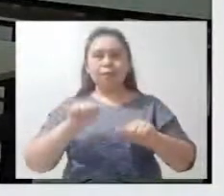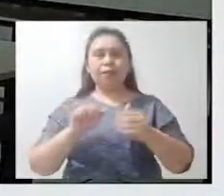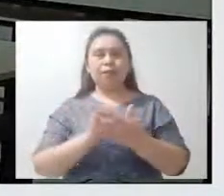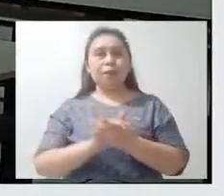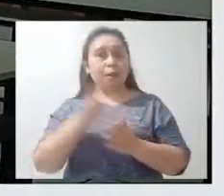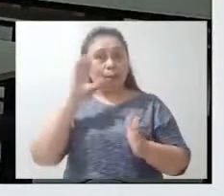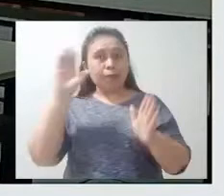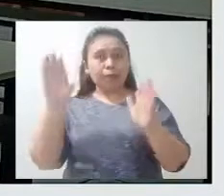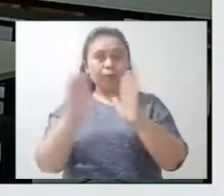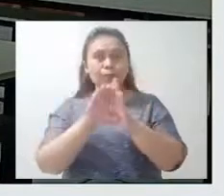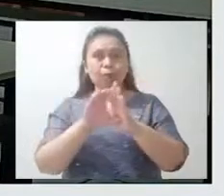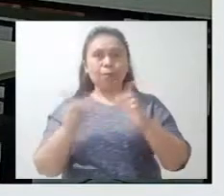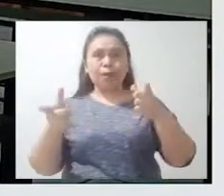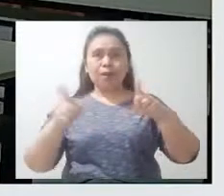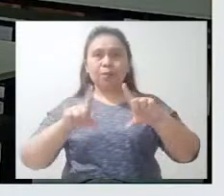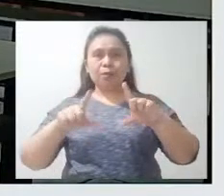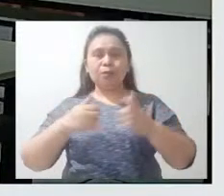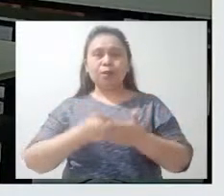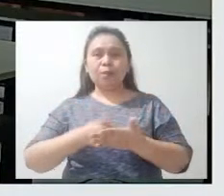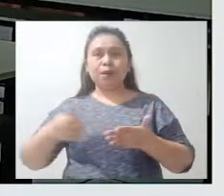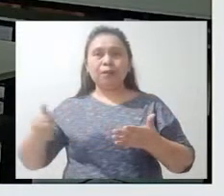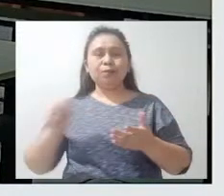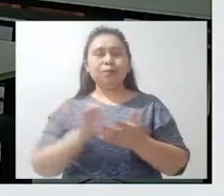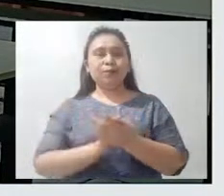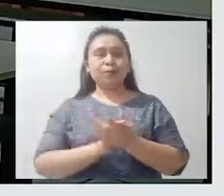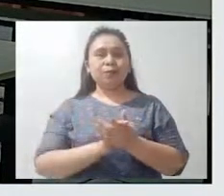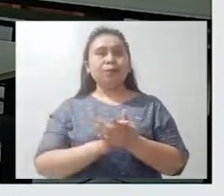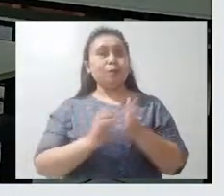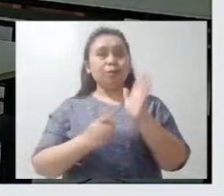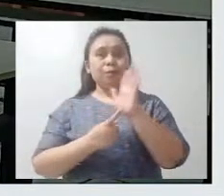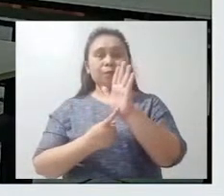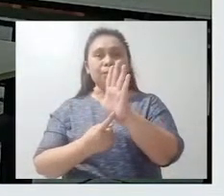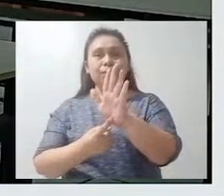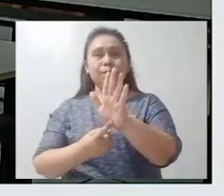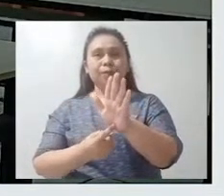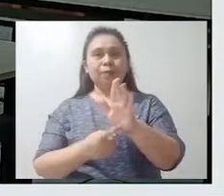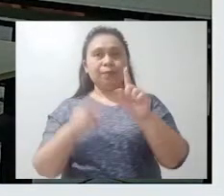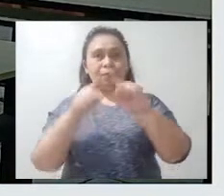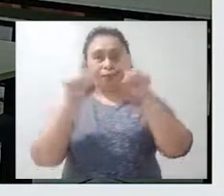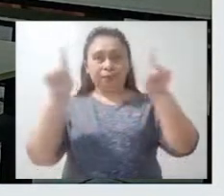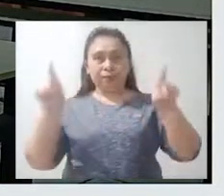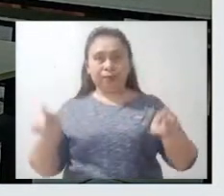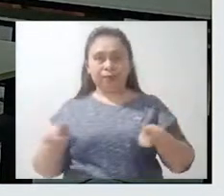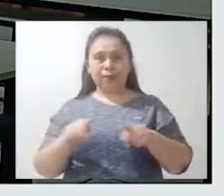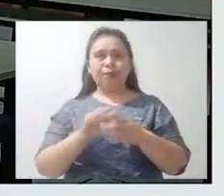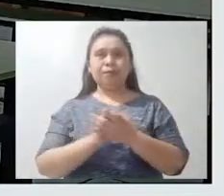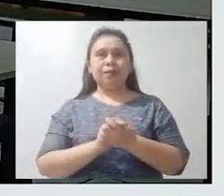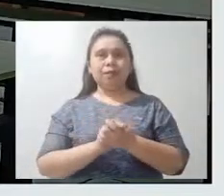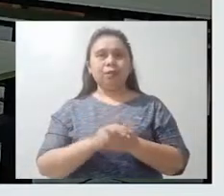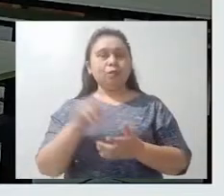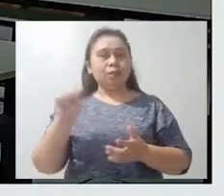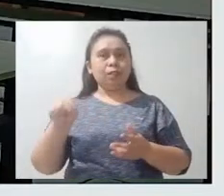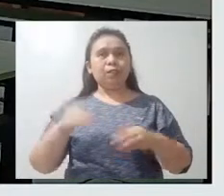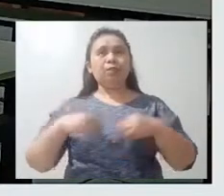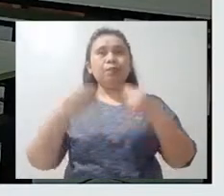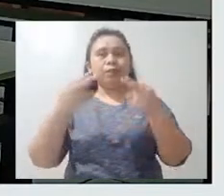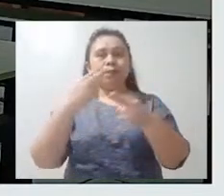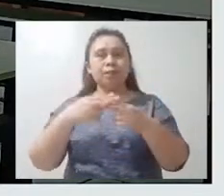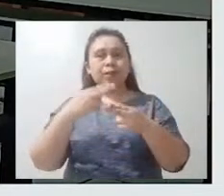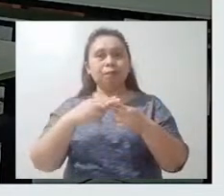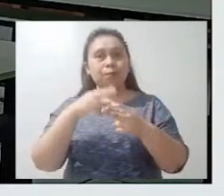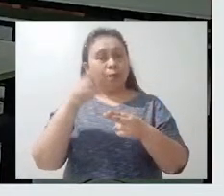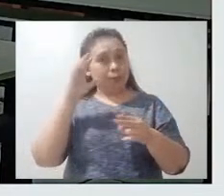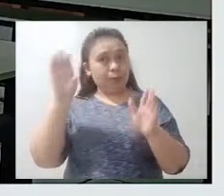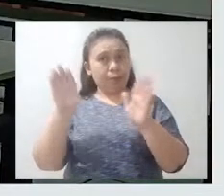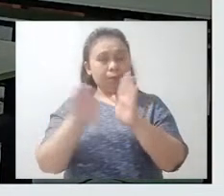a picture of a laboratory apparatus will be flashed on the screen. You need to name that